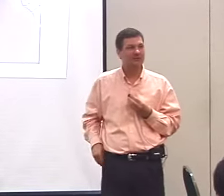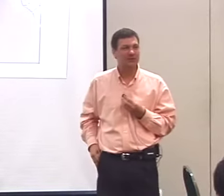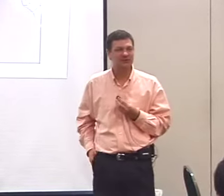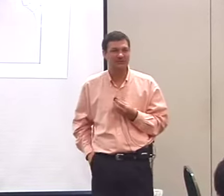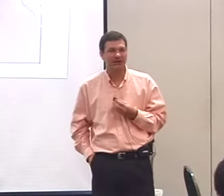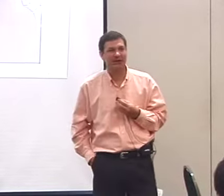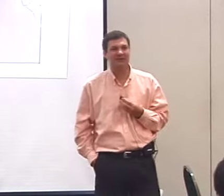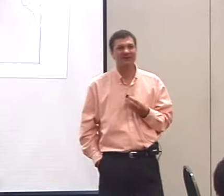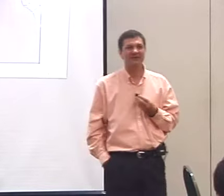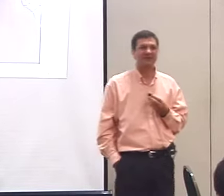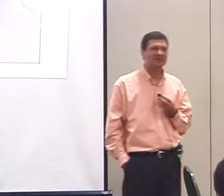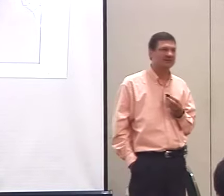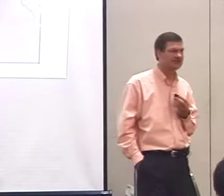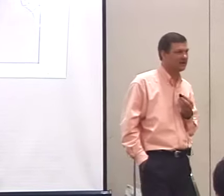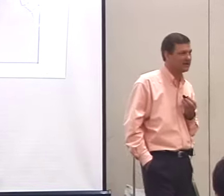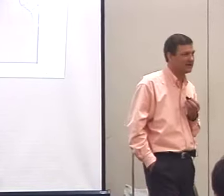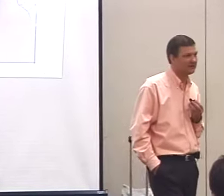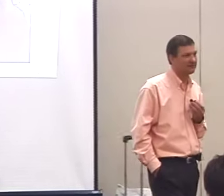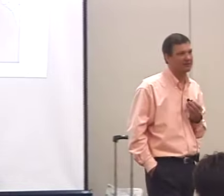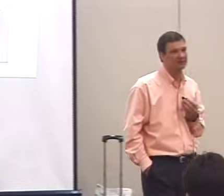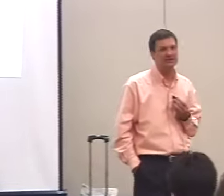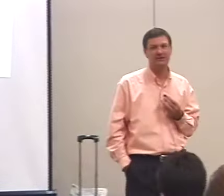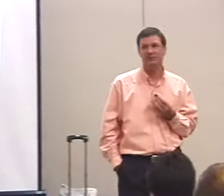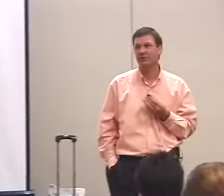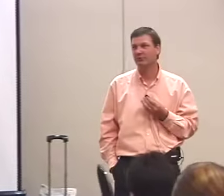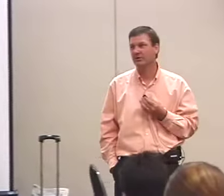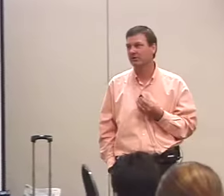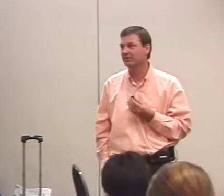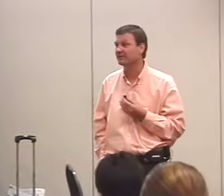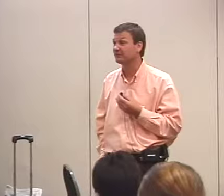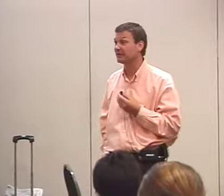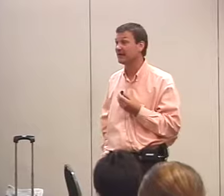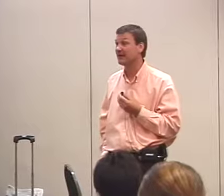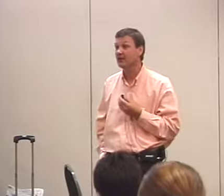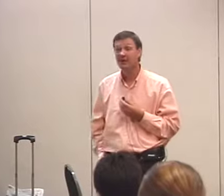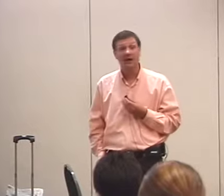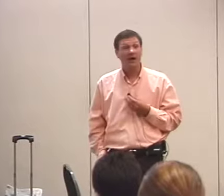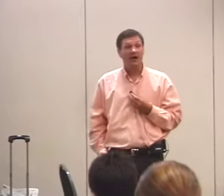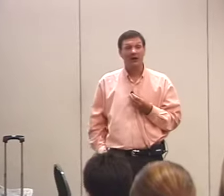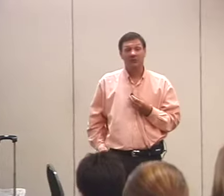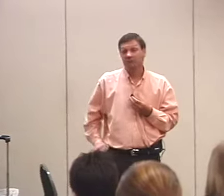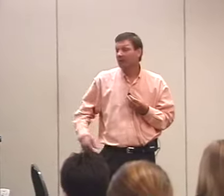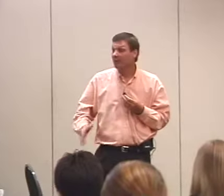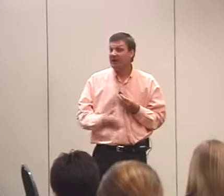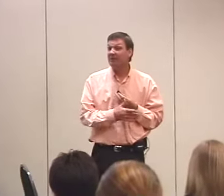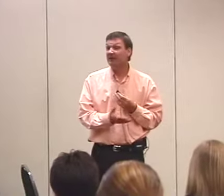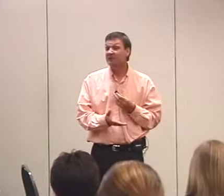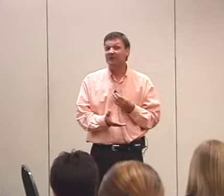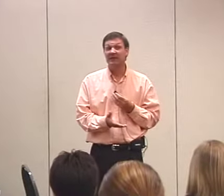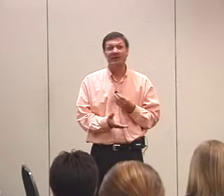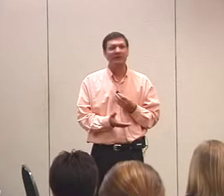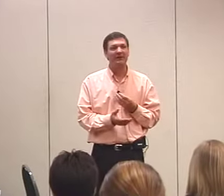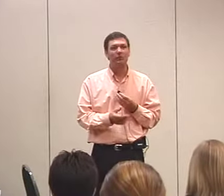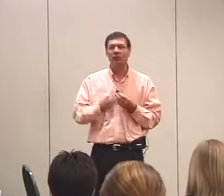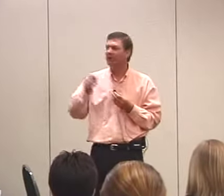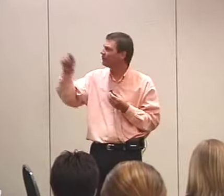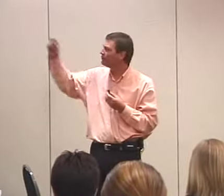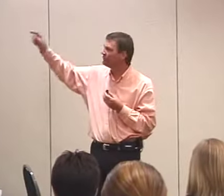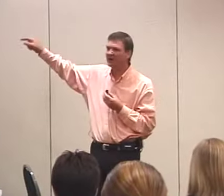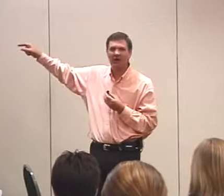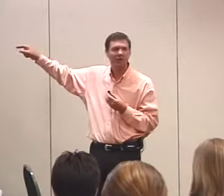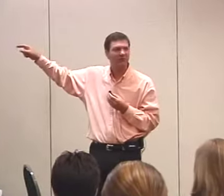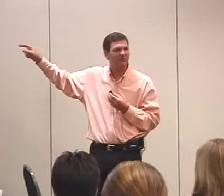asking me questions about how many siblings does she have and was she a difficult birth and stuff like that, may be interesting, but it won't